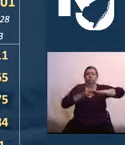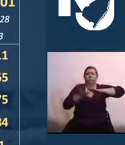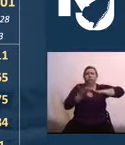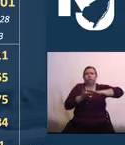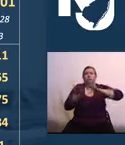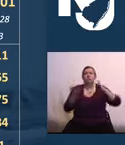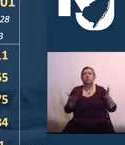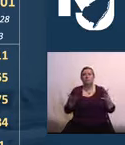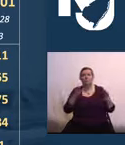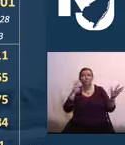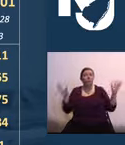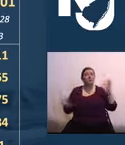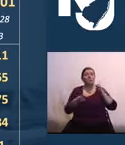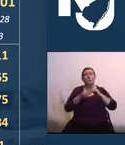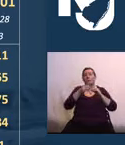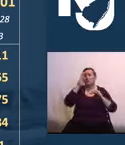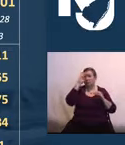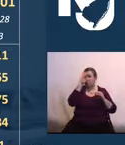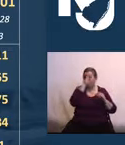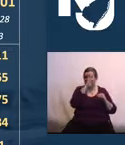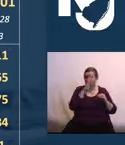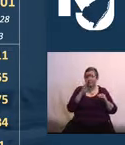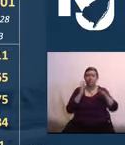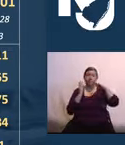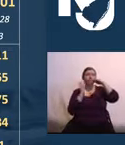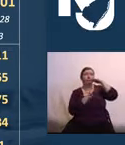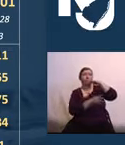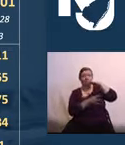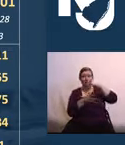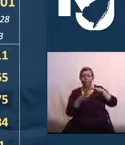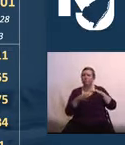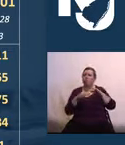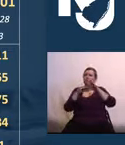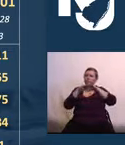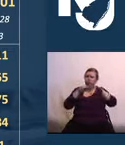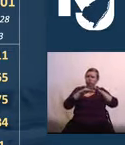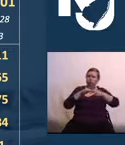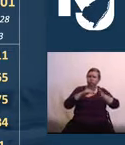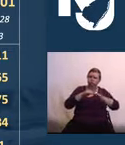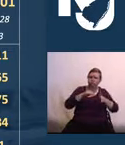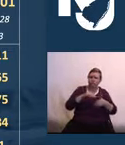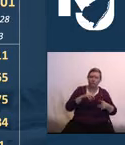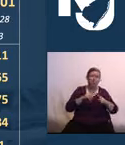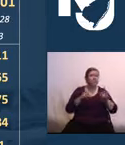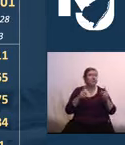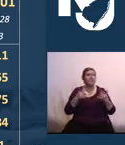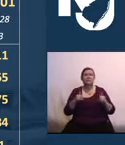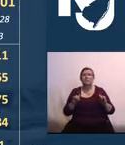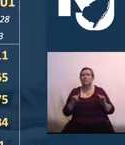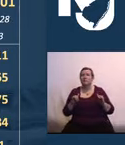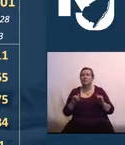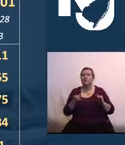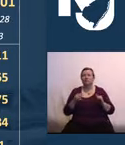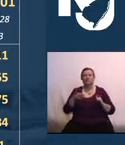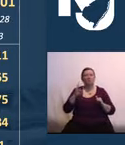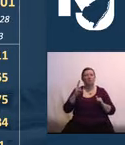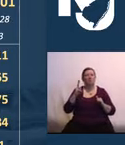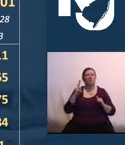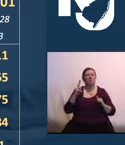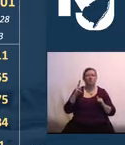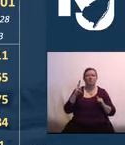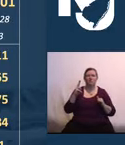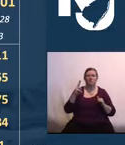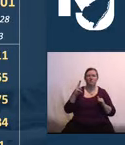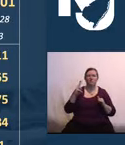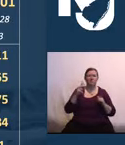hospitalizations dropping significantly over the past week. But again, these numbers are still higher than anything we had seen in the prior 2 surges.